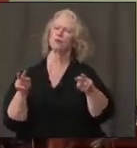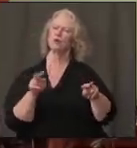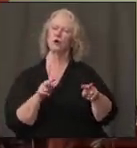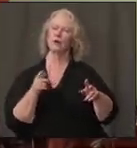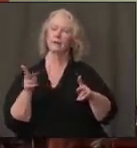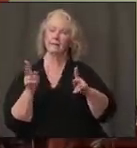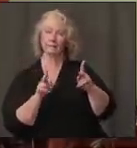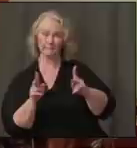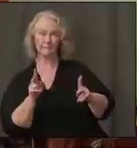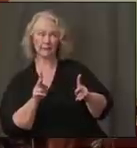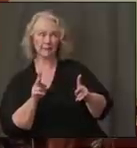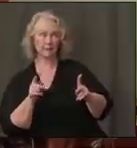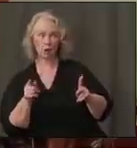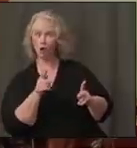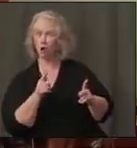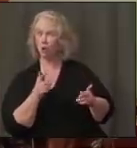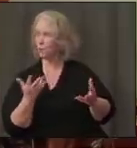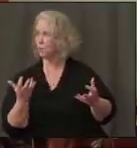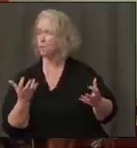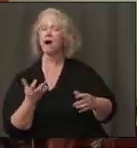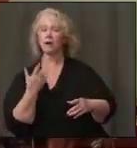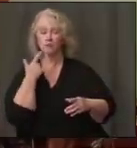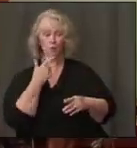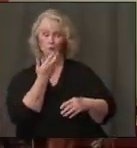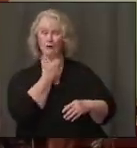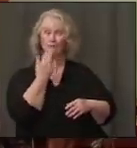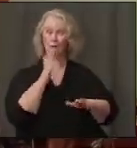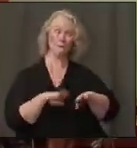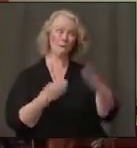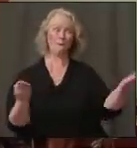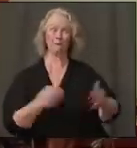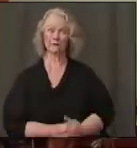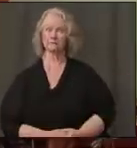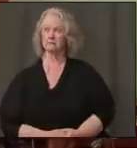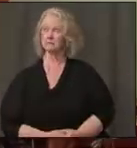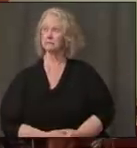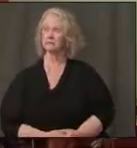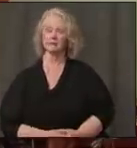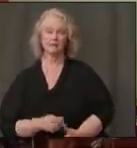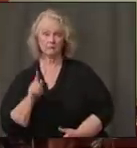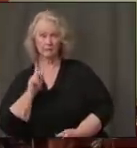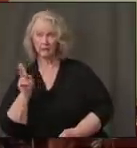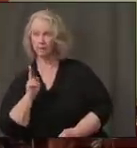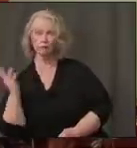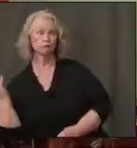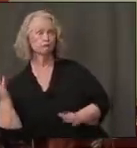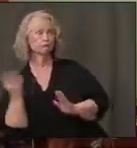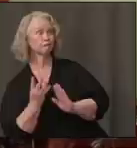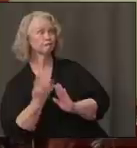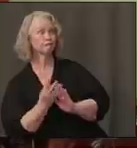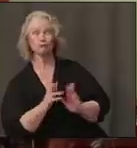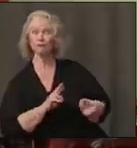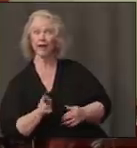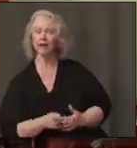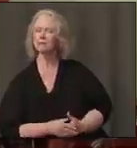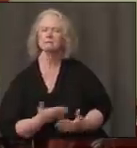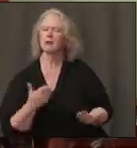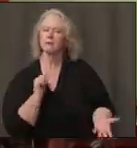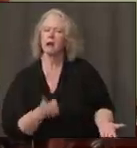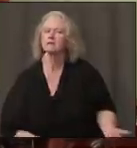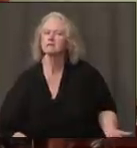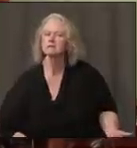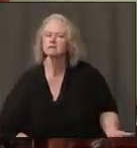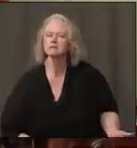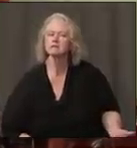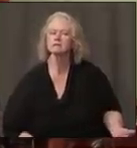restaurant can open, but if people aren't willing to go and sit outside and get served, there's not a lot of economic